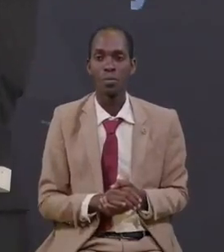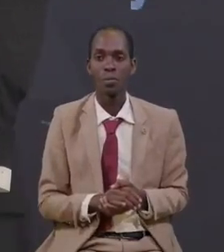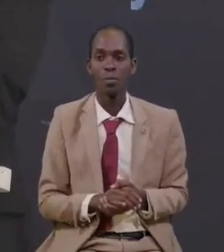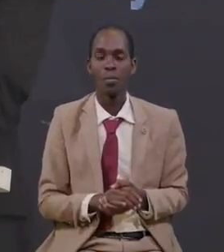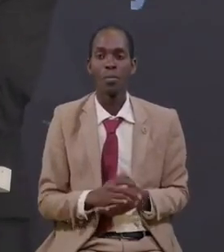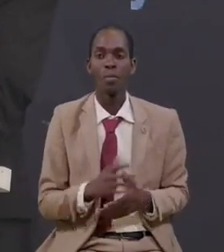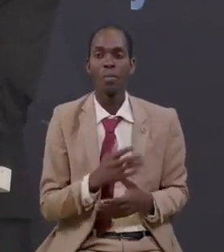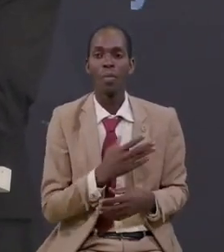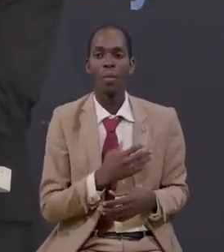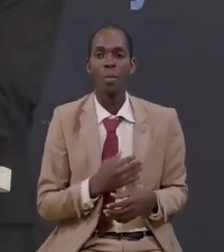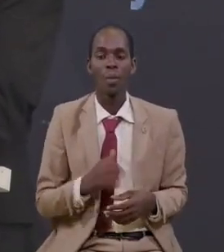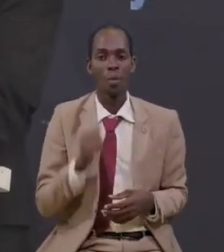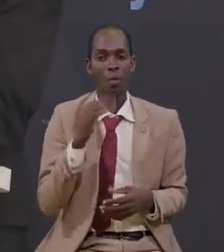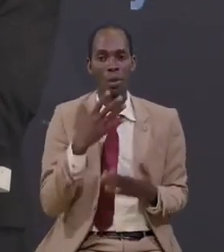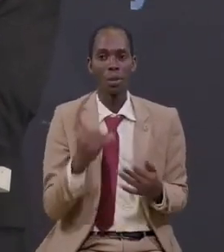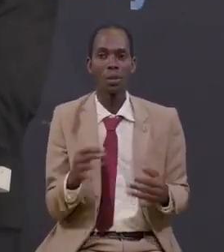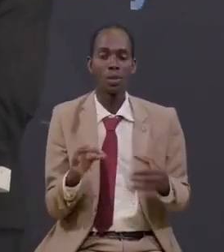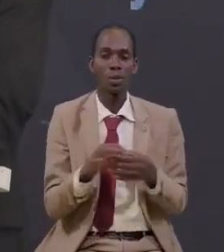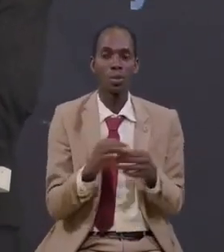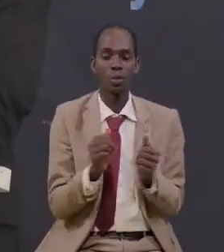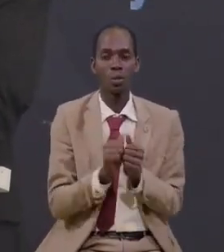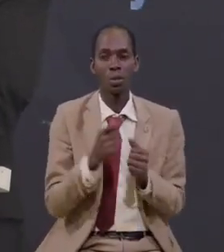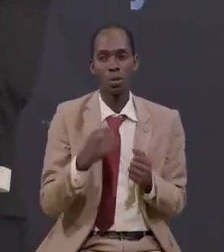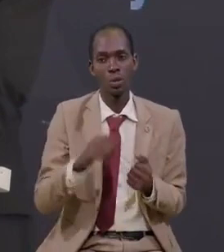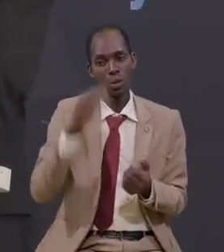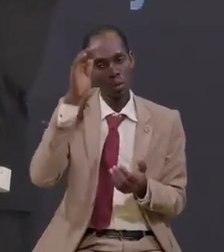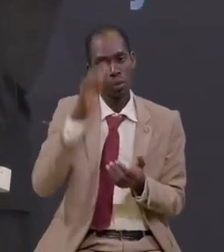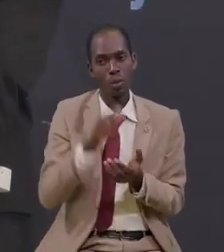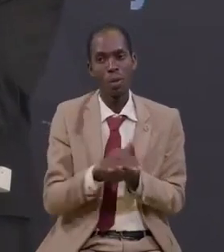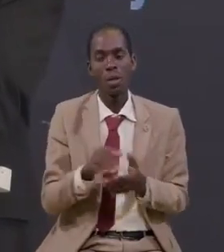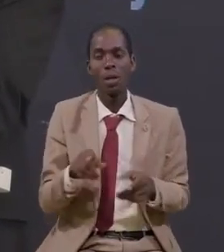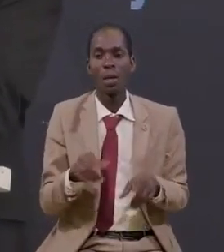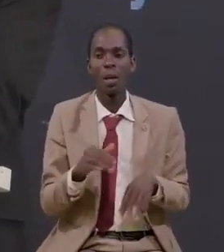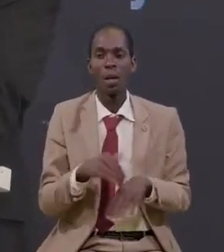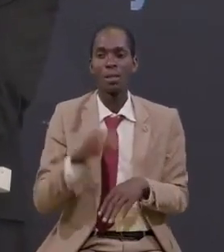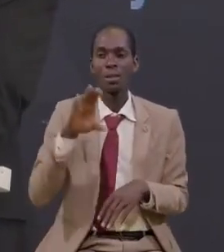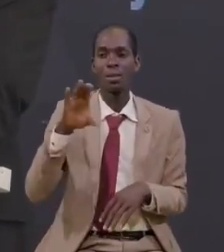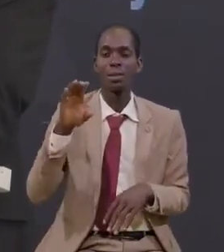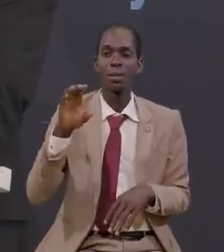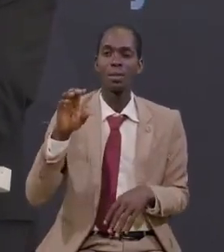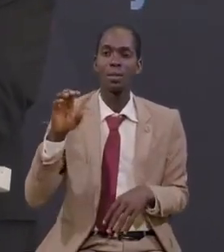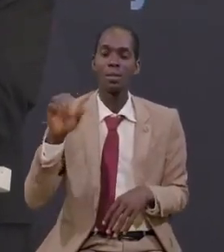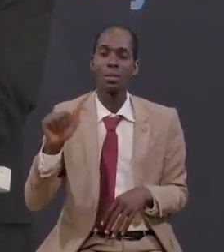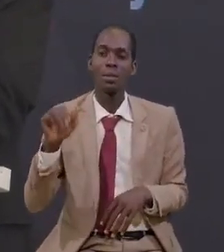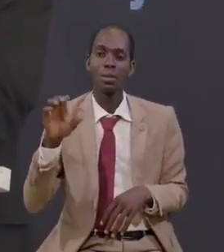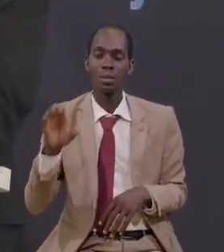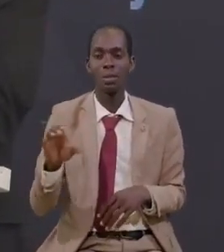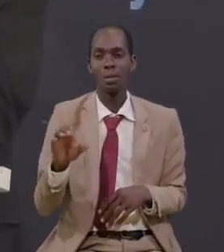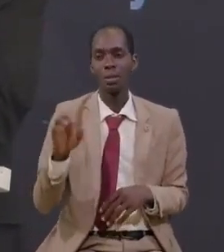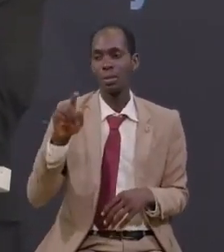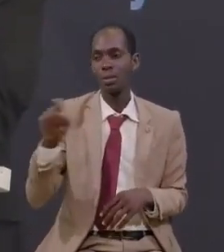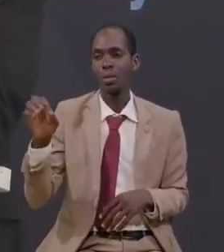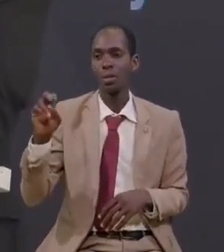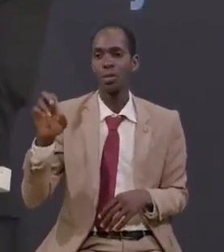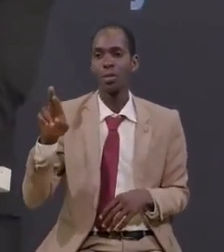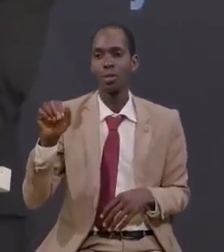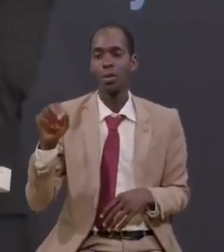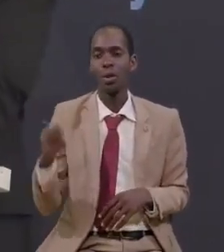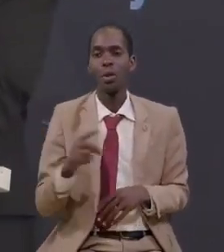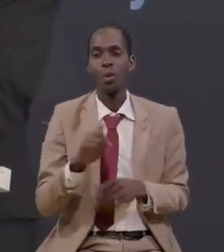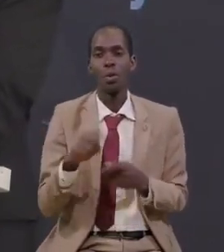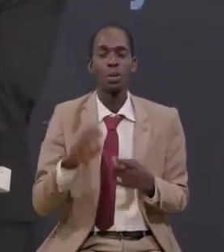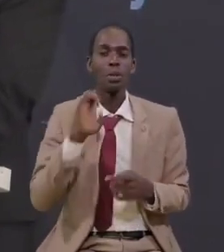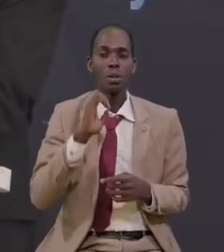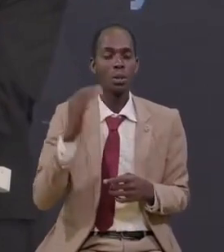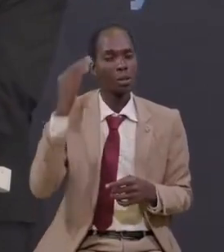with her husband, an attorney at HC Onoha and Partners in Lagos, Nigeria, where she headed the Civil Litigation